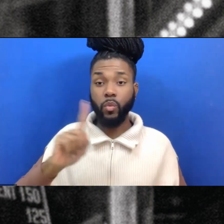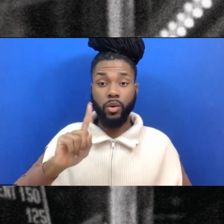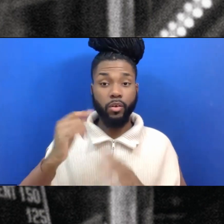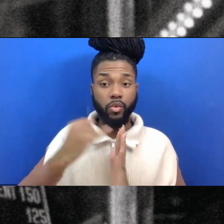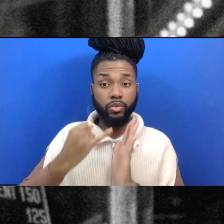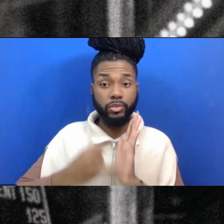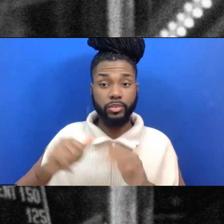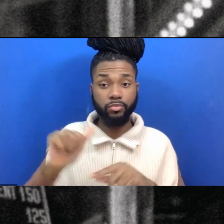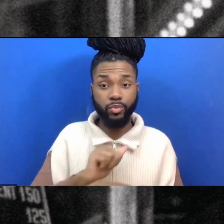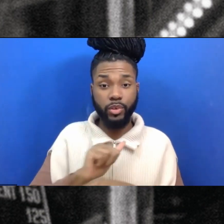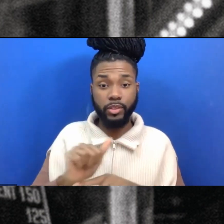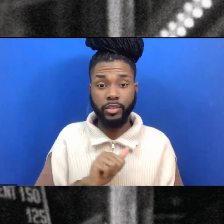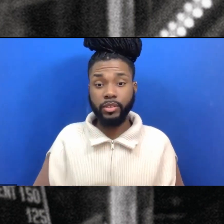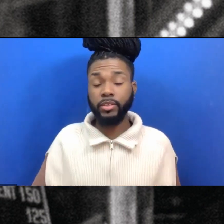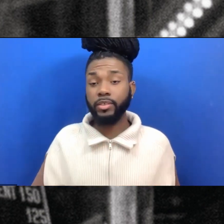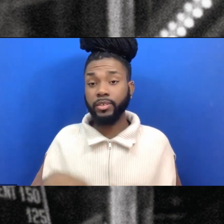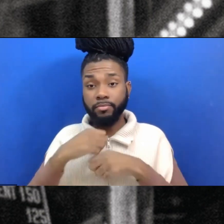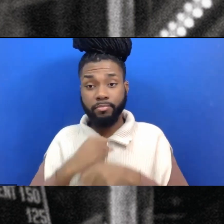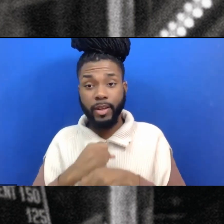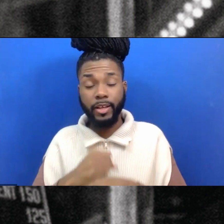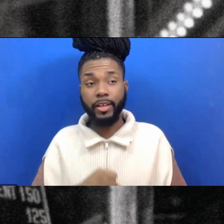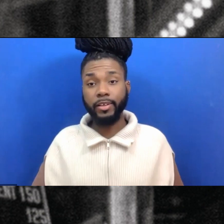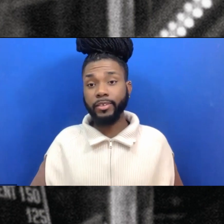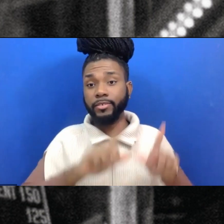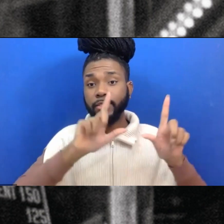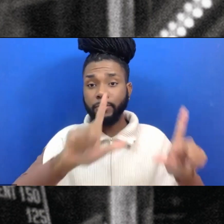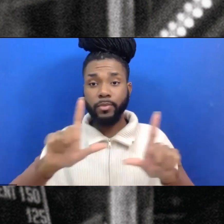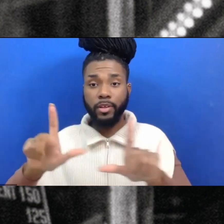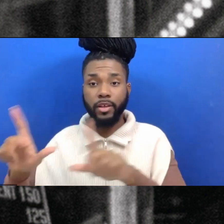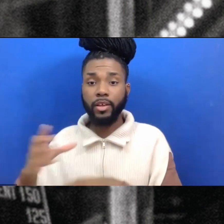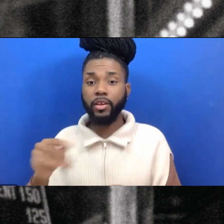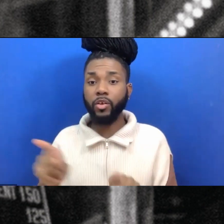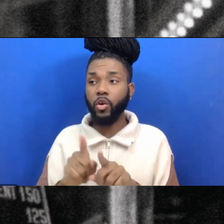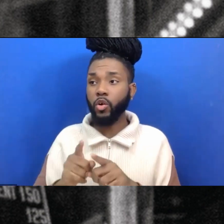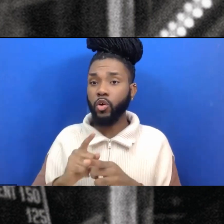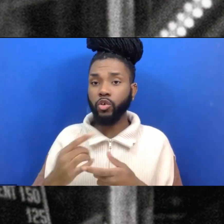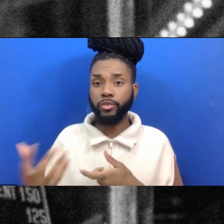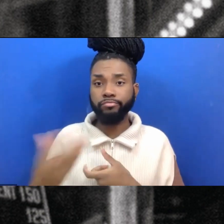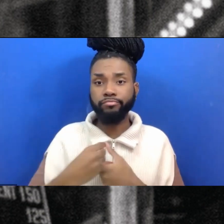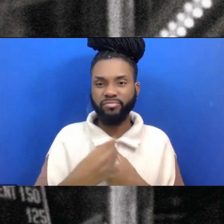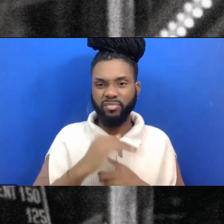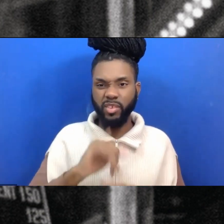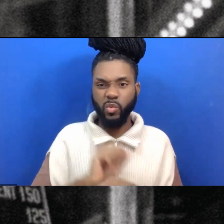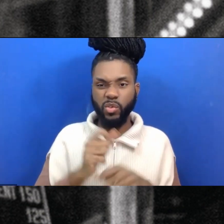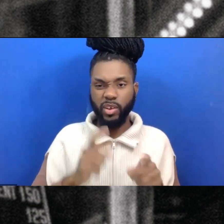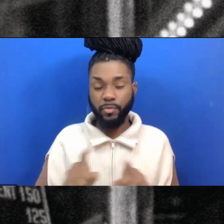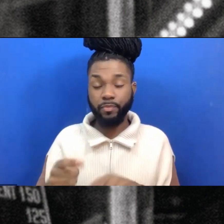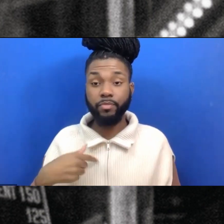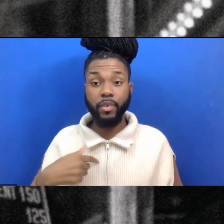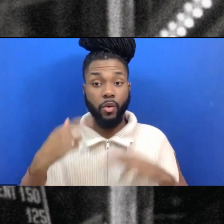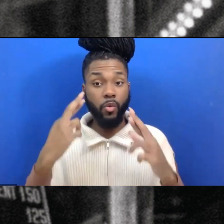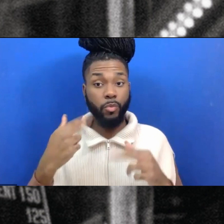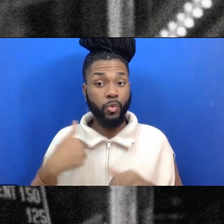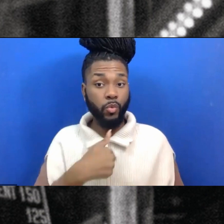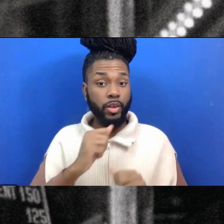practices, making, displaying, and encountering the work take place, I hope we can converse with her